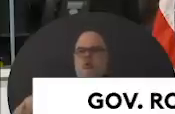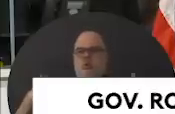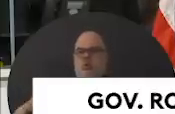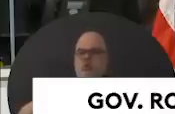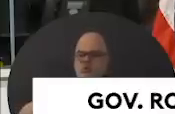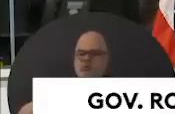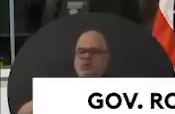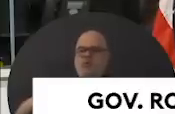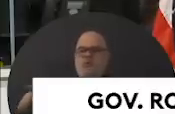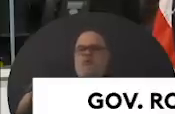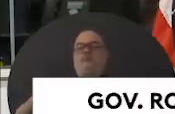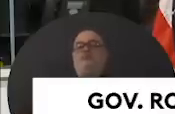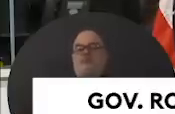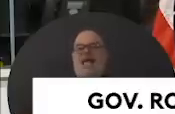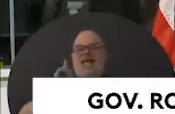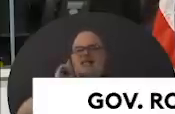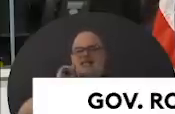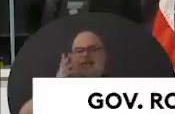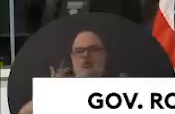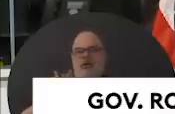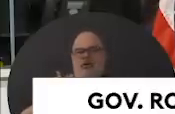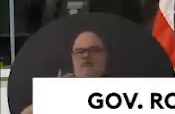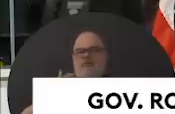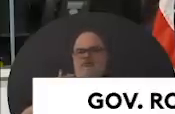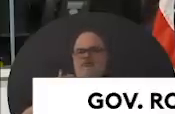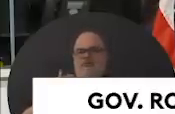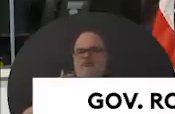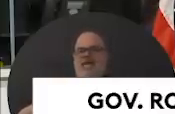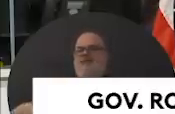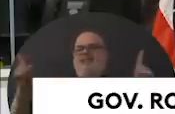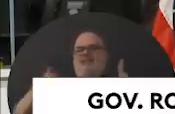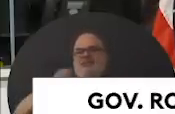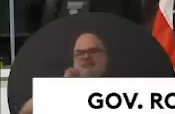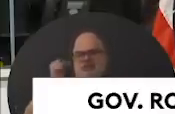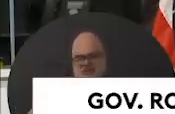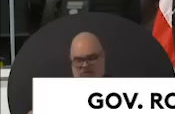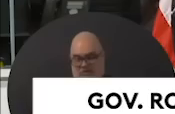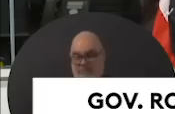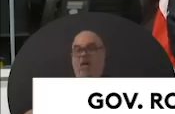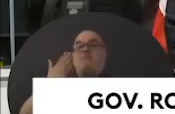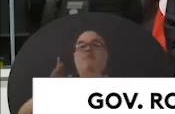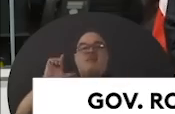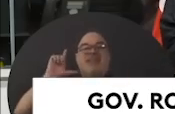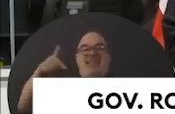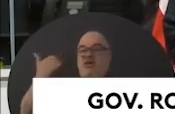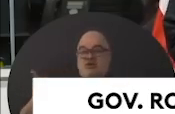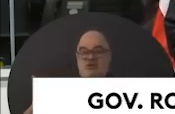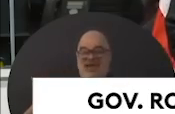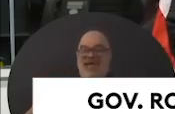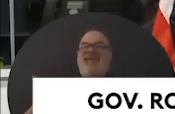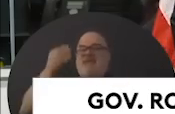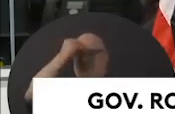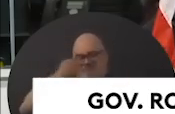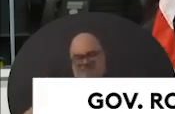that. I think it would end up making landfall in a little bit different type of storm. Okay, we may come back later today if there's anything to report, and